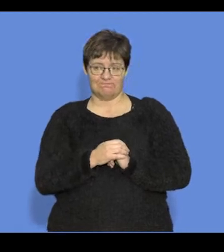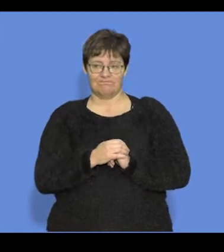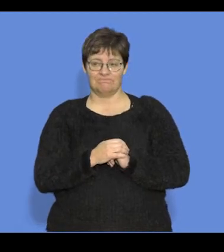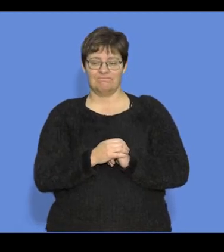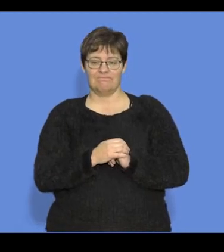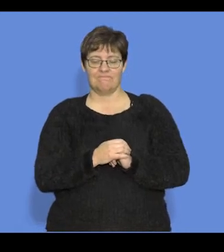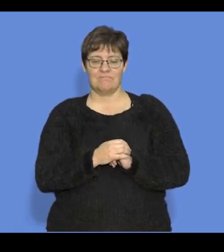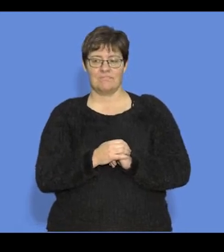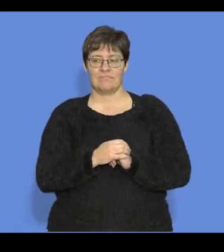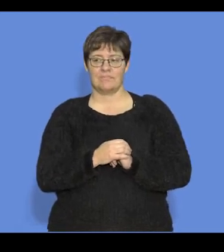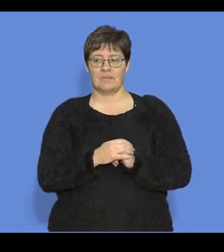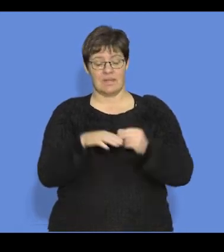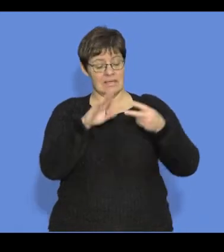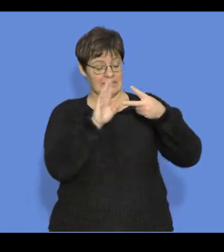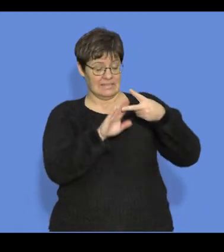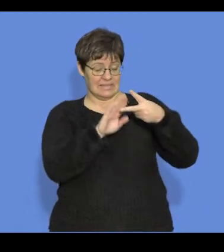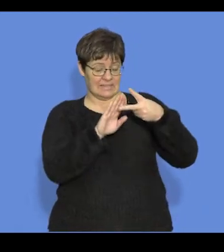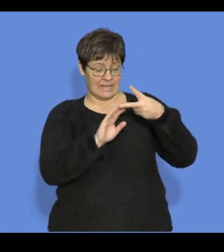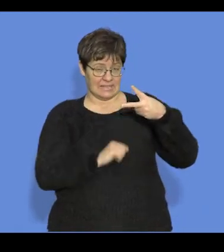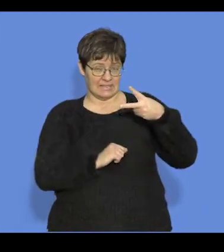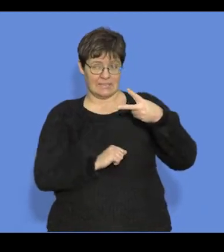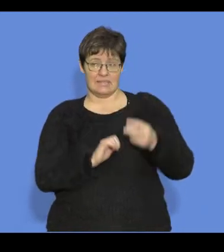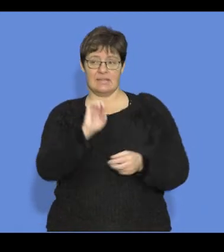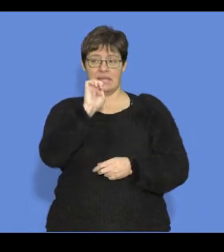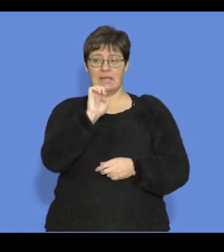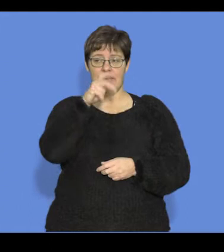cells. Next type of tissue is